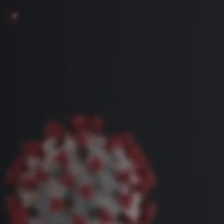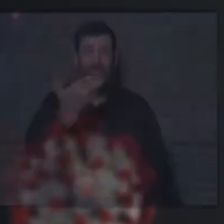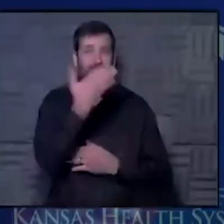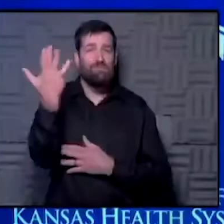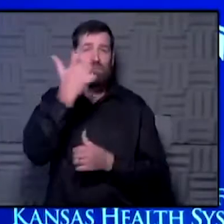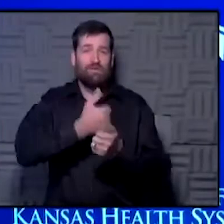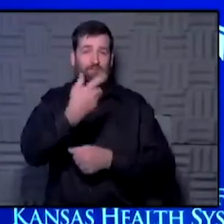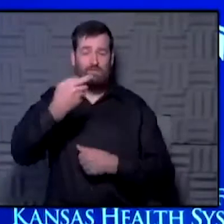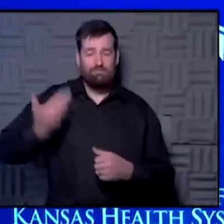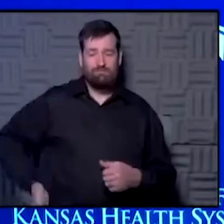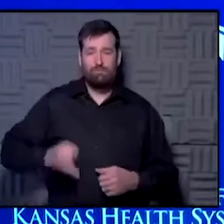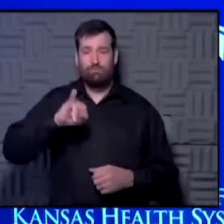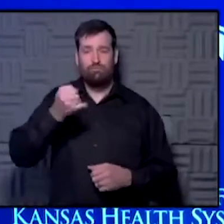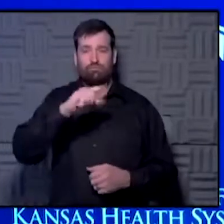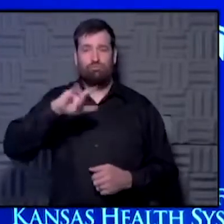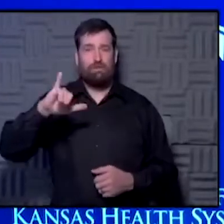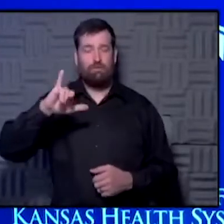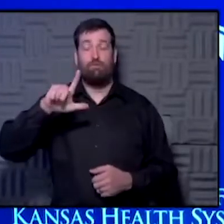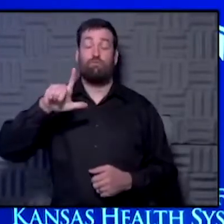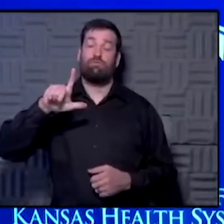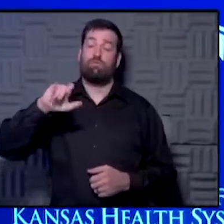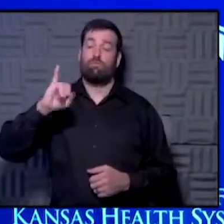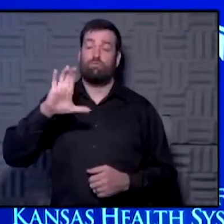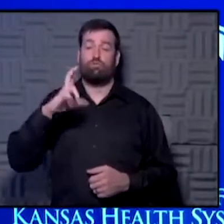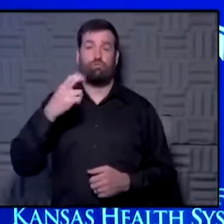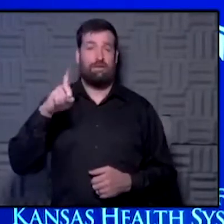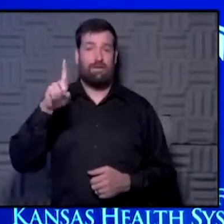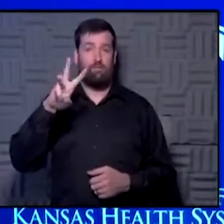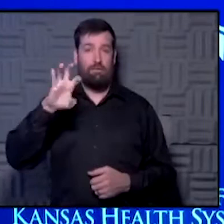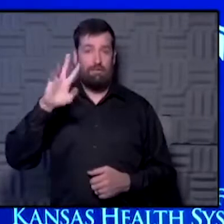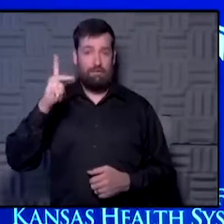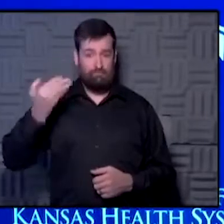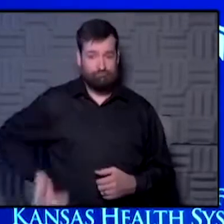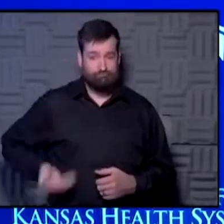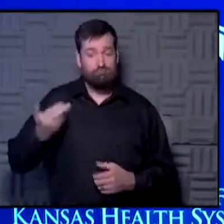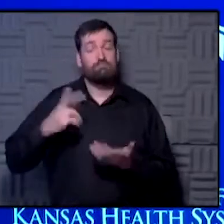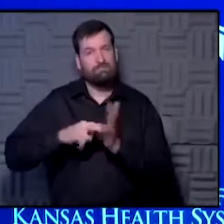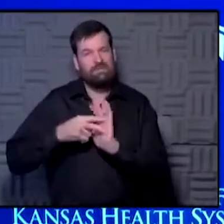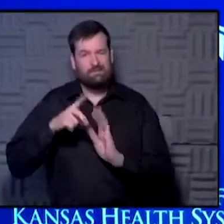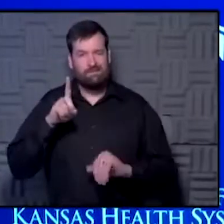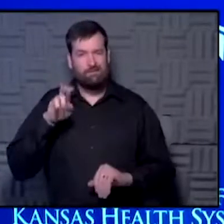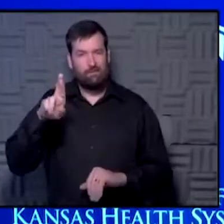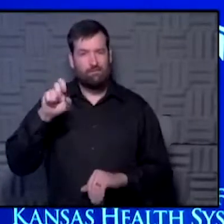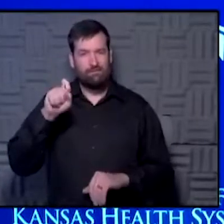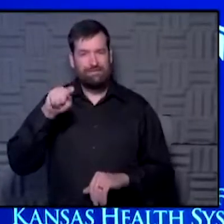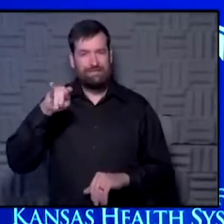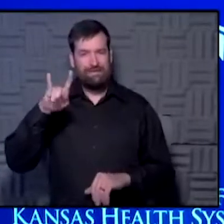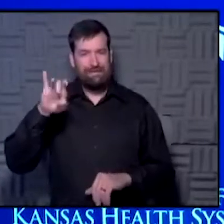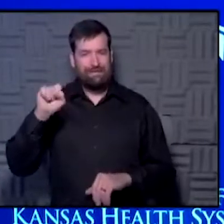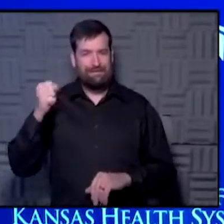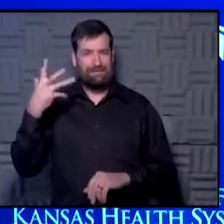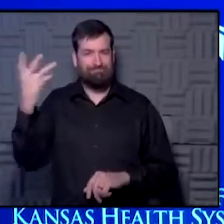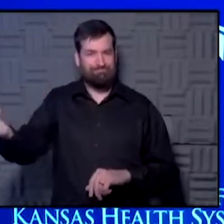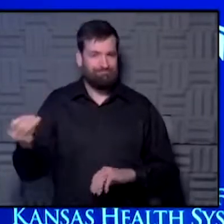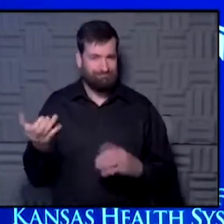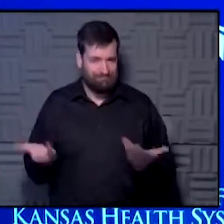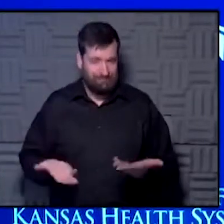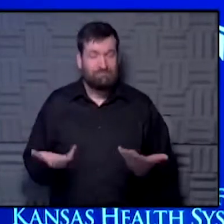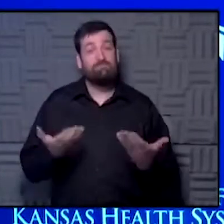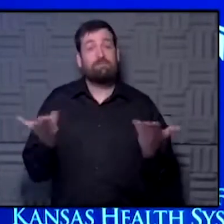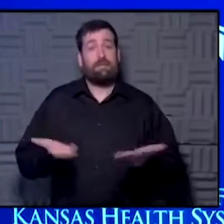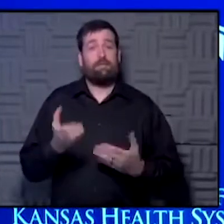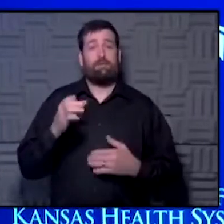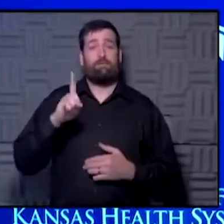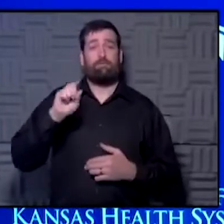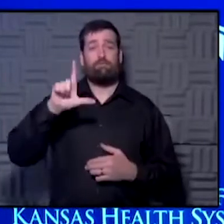Good morning, everyone. I'm Jill Chadwick, and I'm sitting here, and you know what that means. That means that Dr. Stephen Stites got called away again. We're here in the Dolph C.